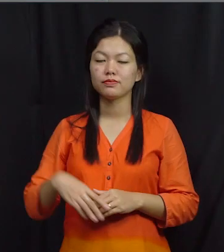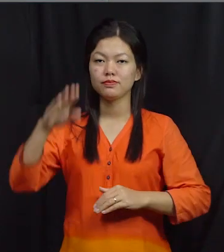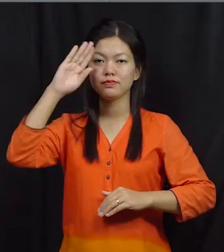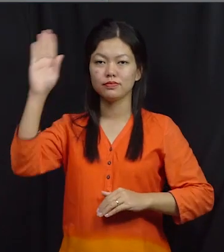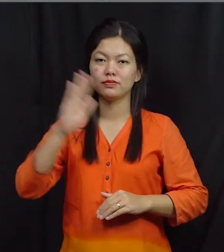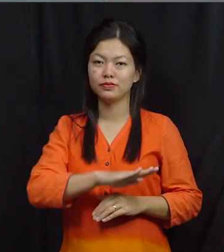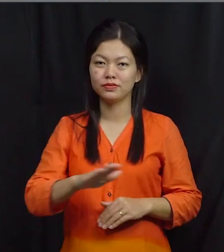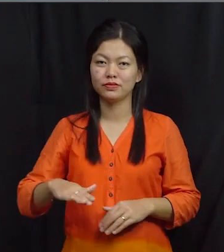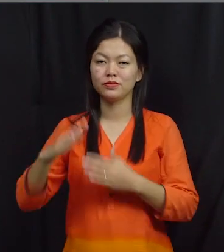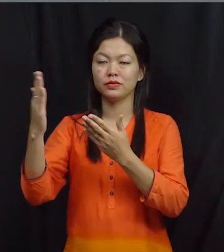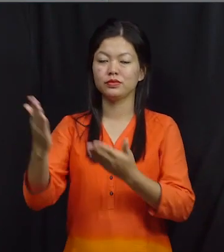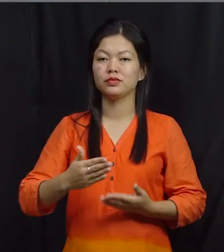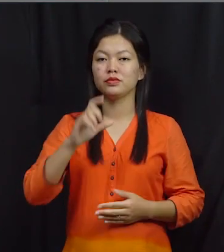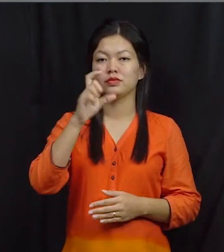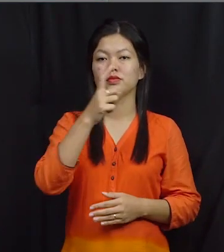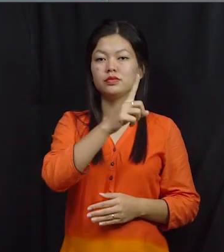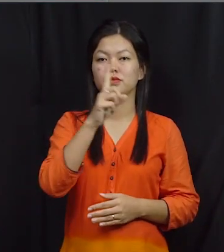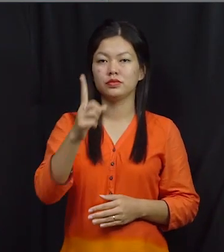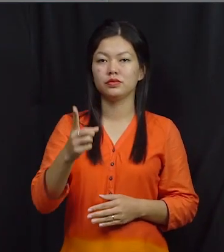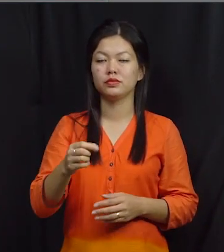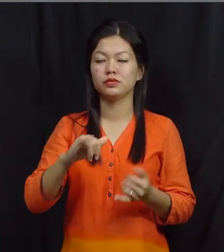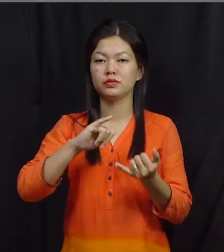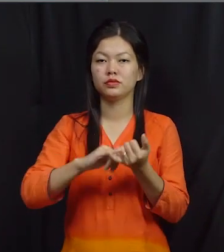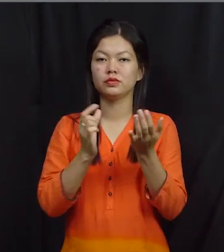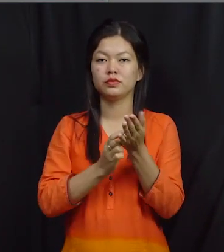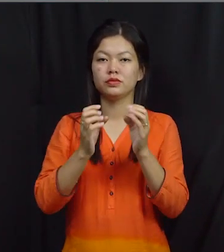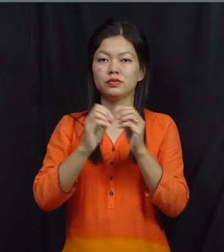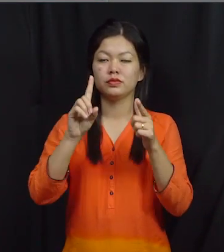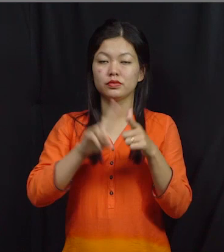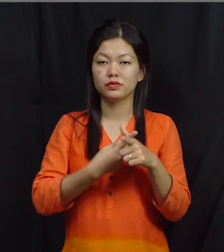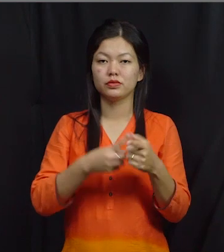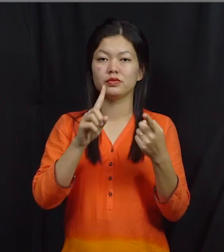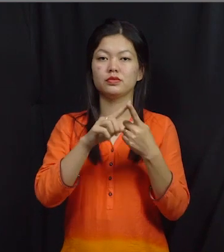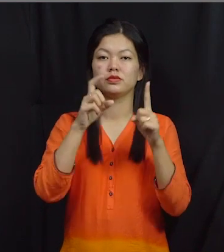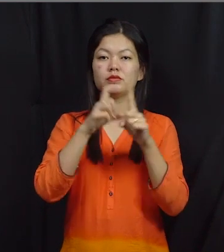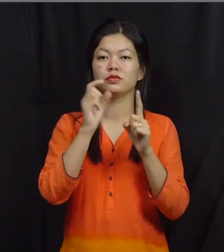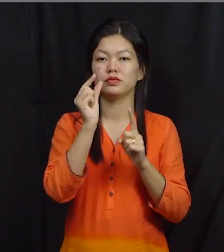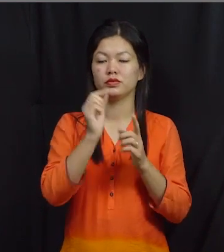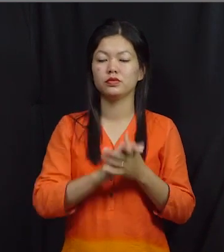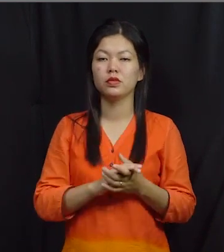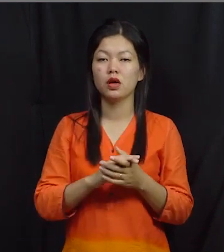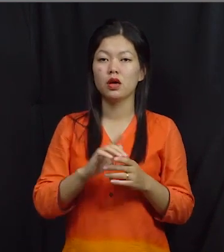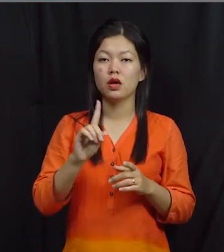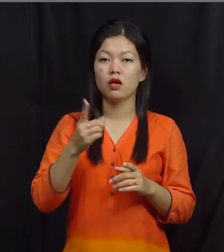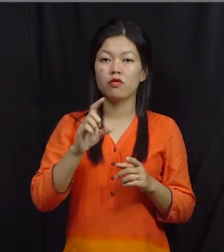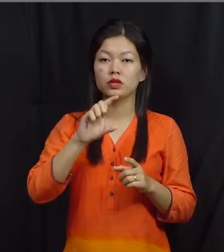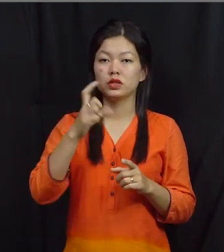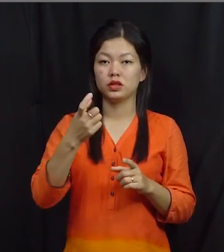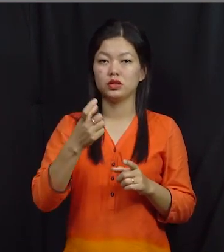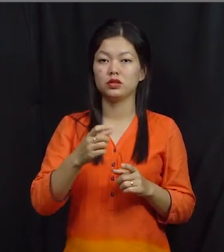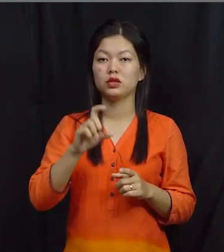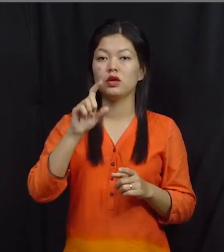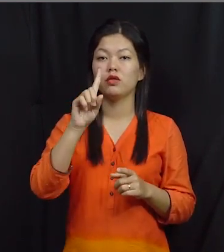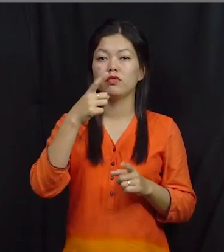Hello students, welcome to class 11 education, and in the previous class we have already completed the first chapter of